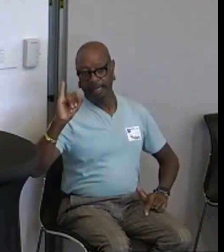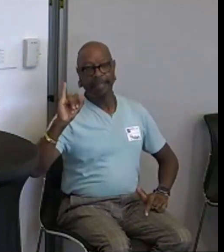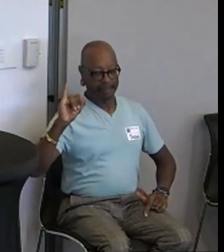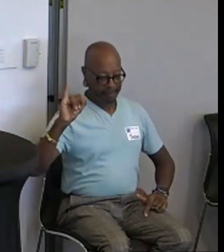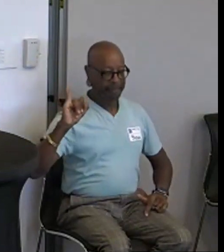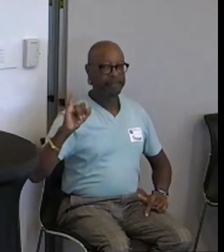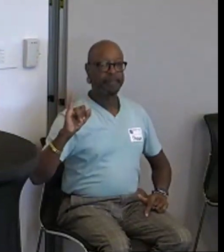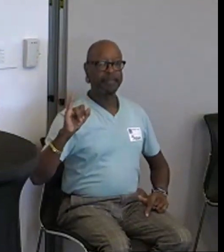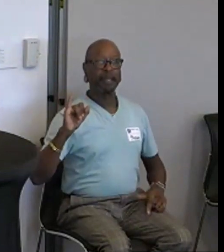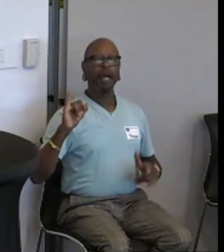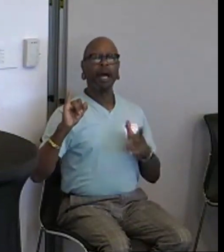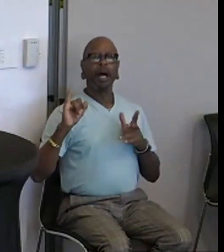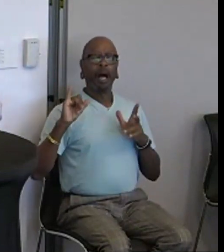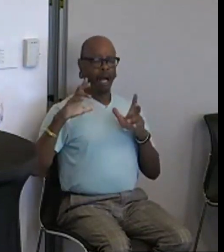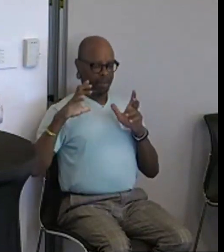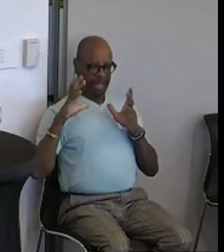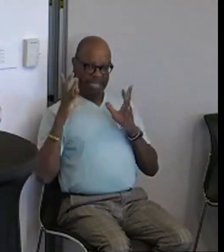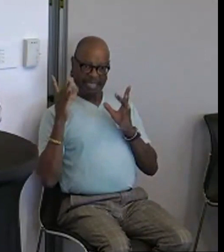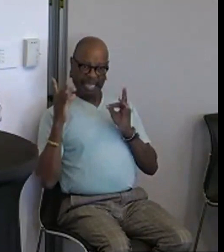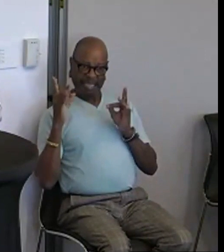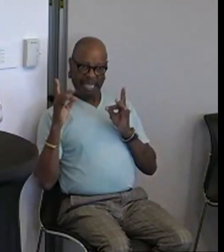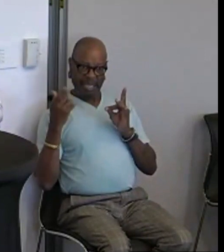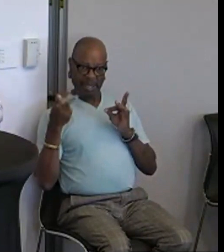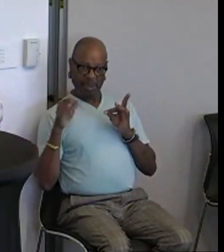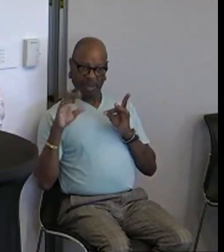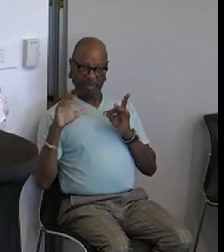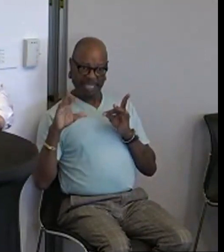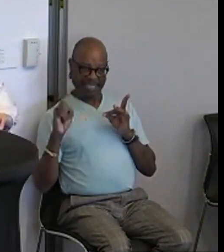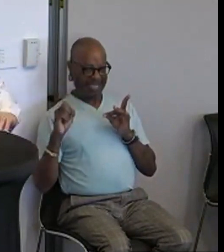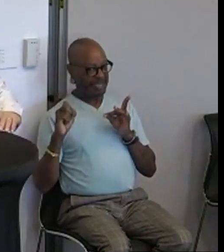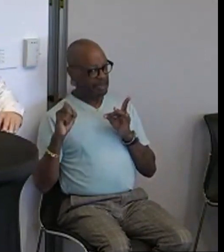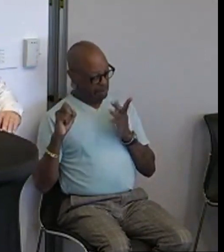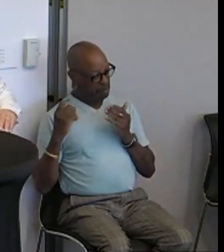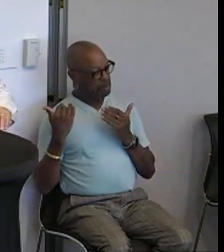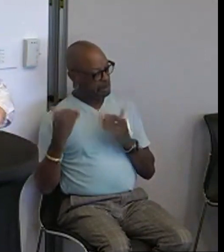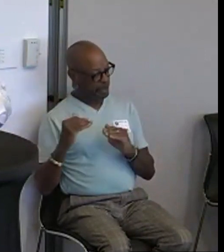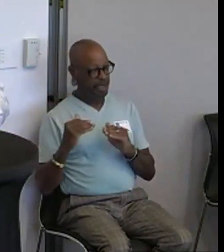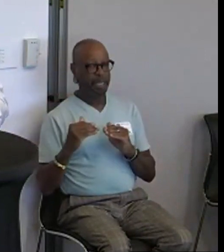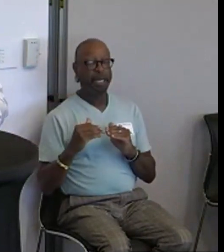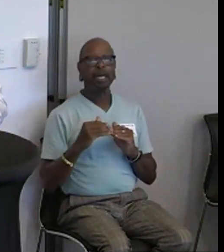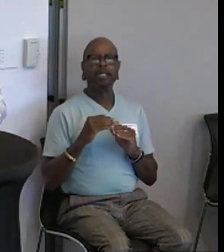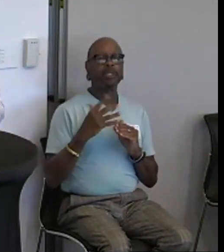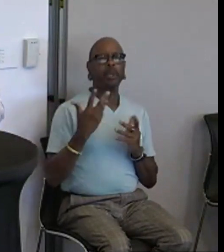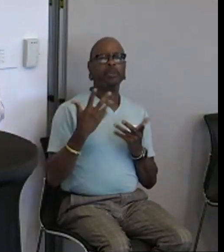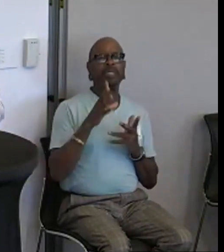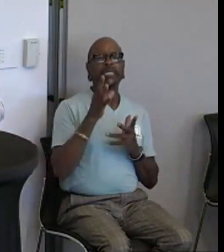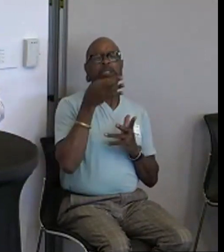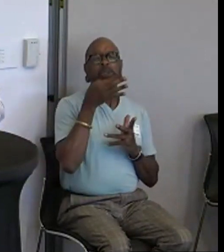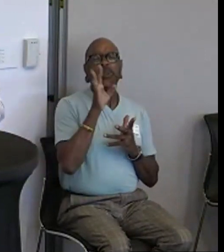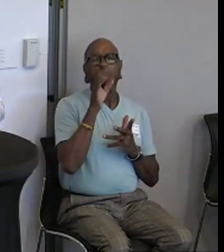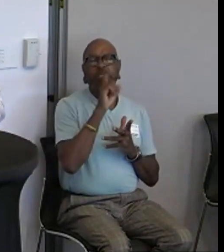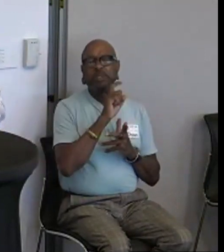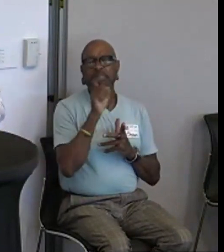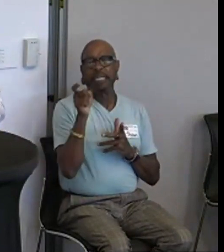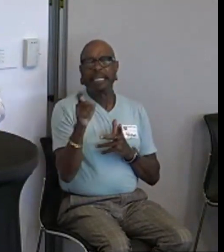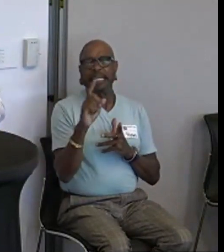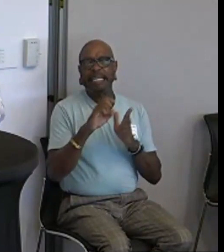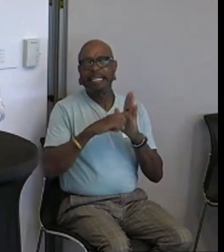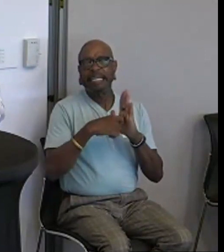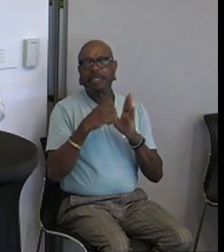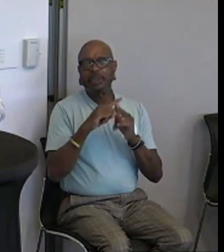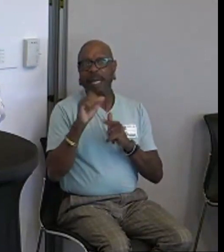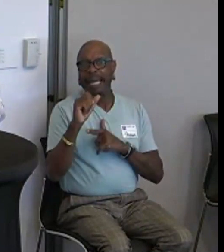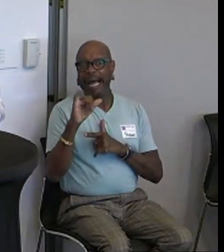much smaller corpus of tactile graphics. It is a little soon for us to be handing the keys to AI where